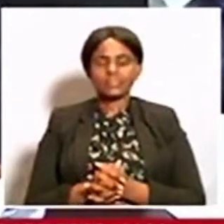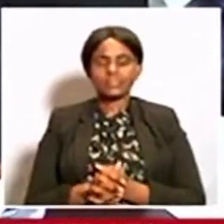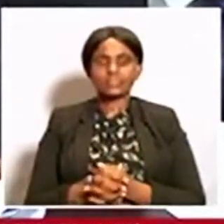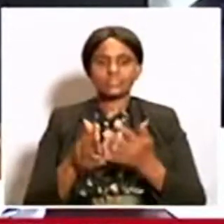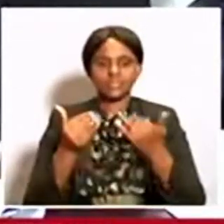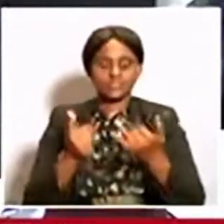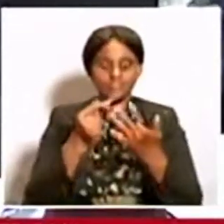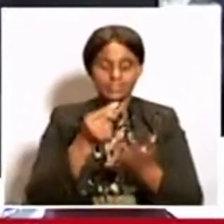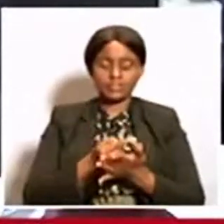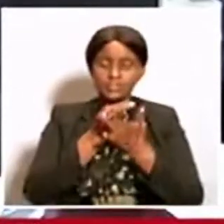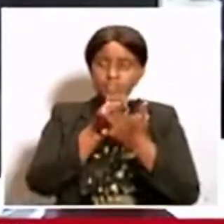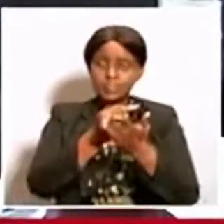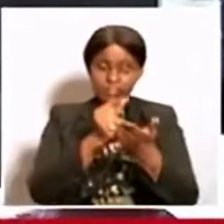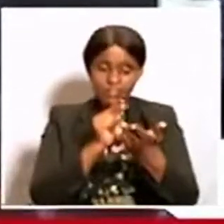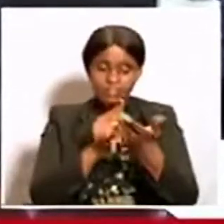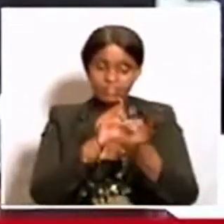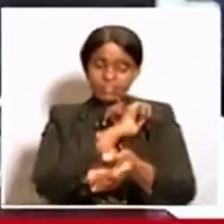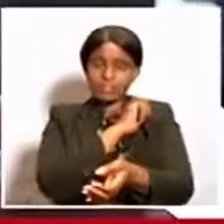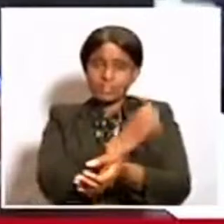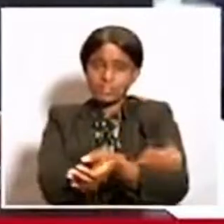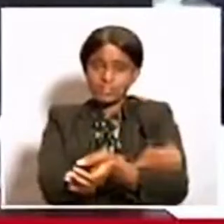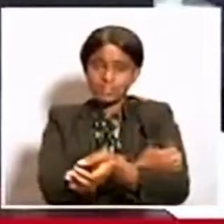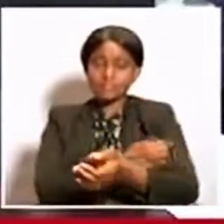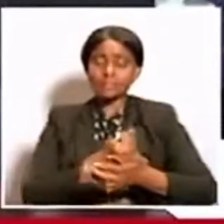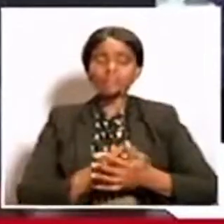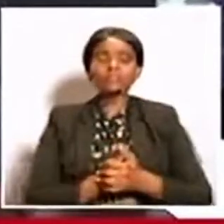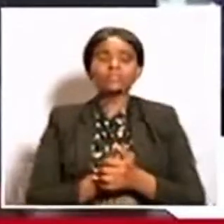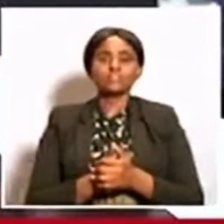Grant empowerment.